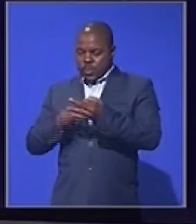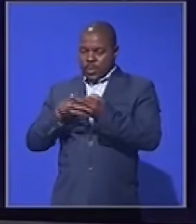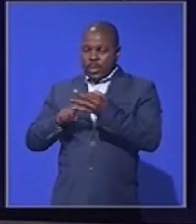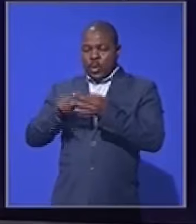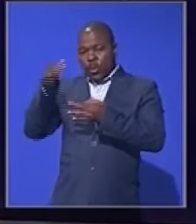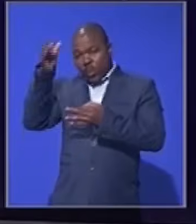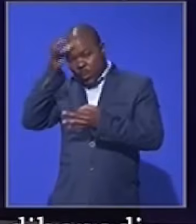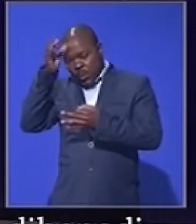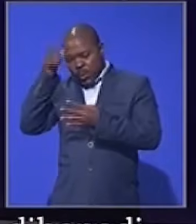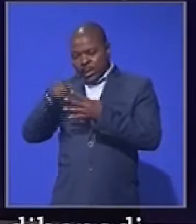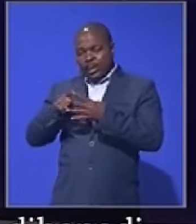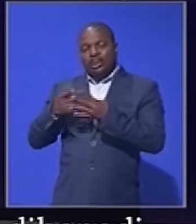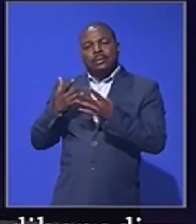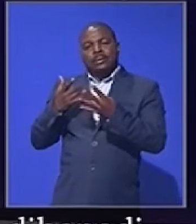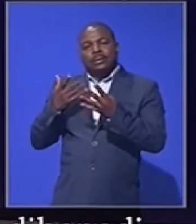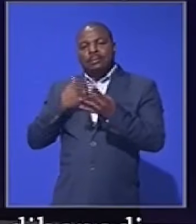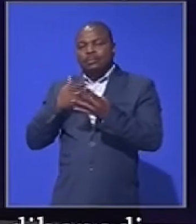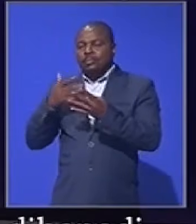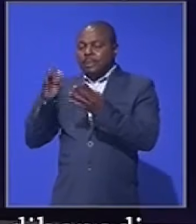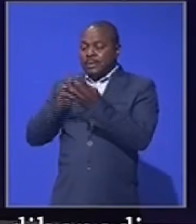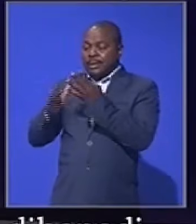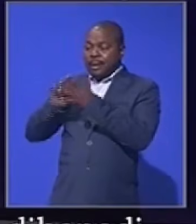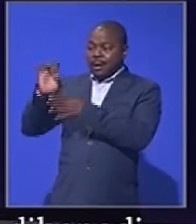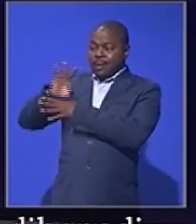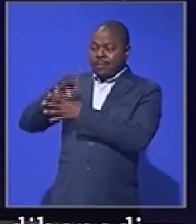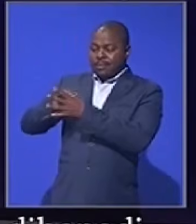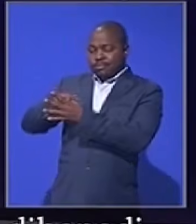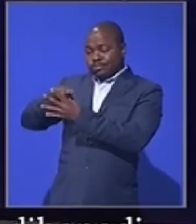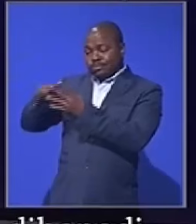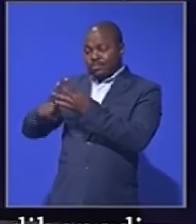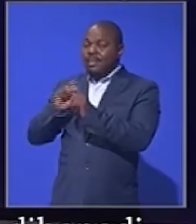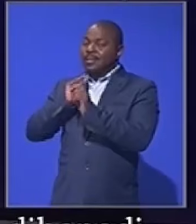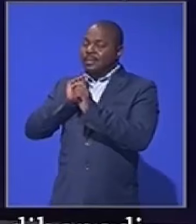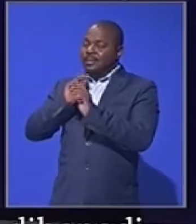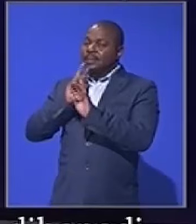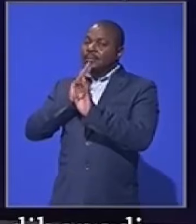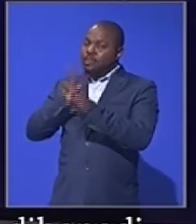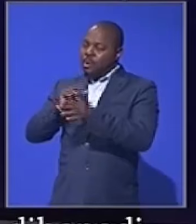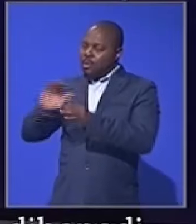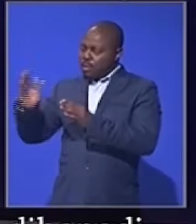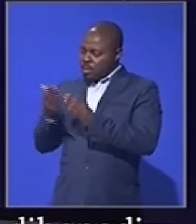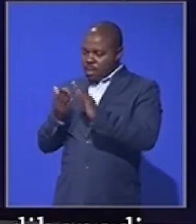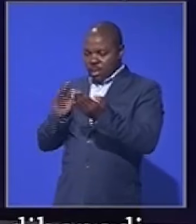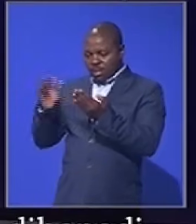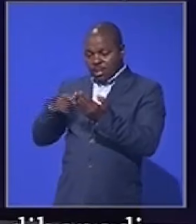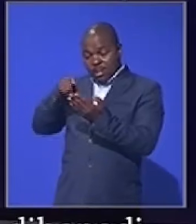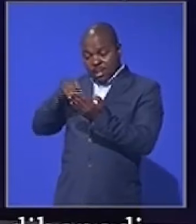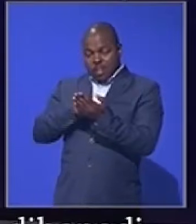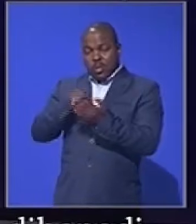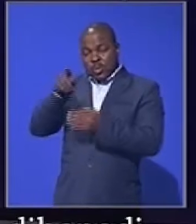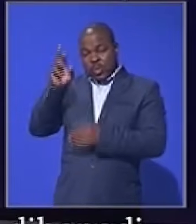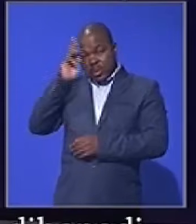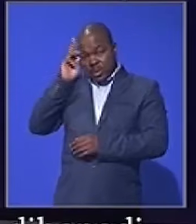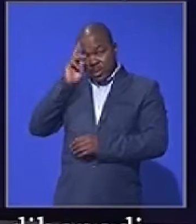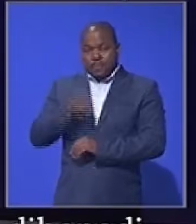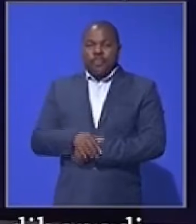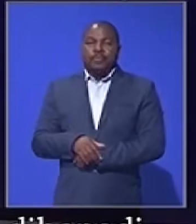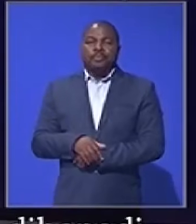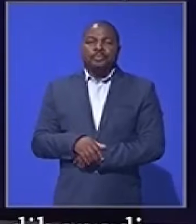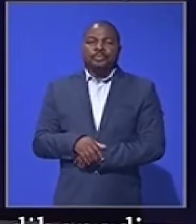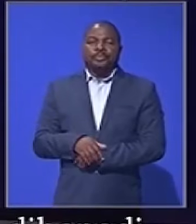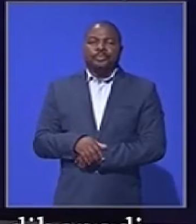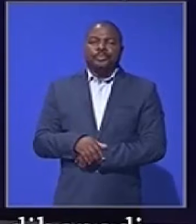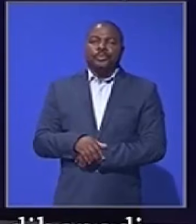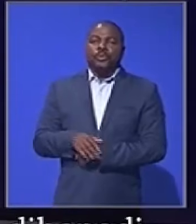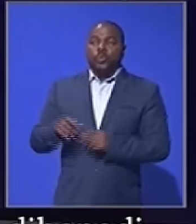the coach go tswa go the technical advisor ke karolo e nngwe ya report tlo go humana because o ka gona go lemoga o rukanetse gore ge